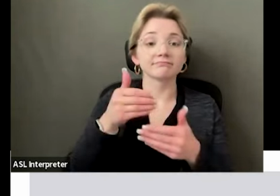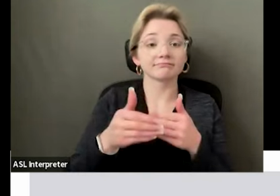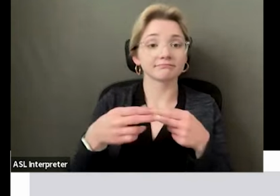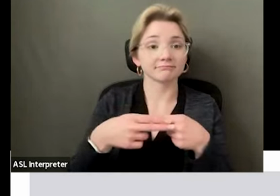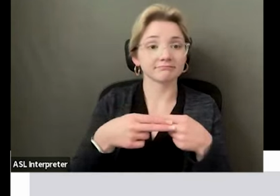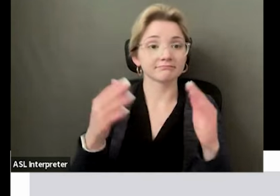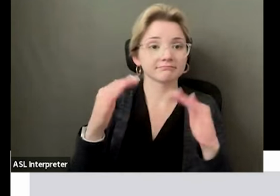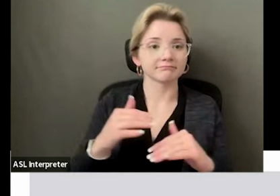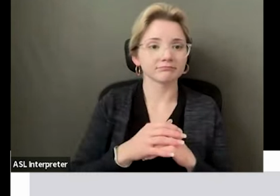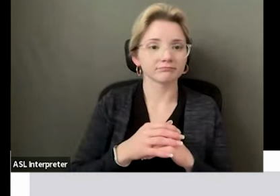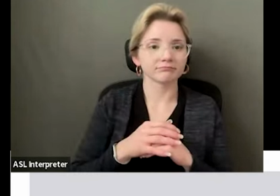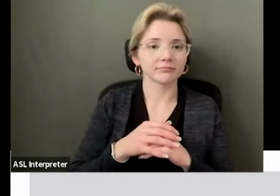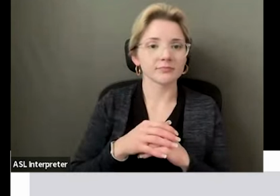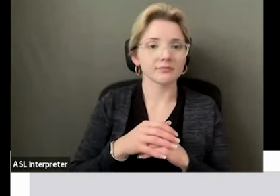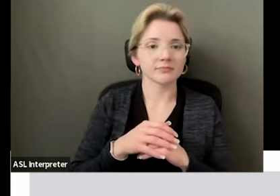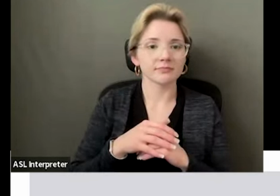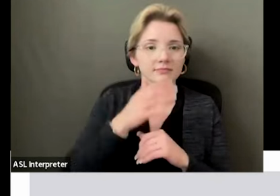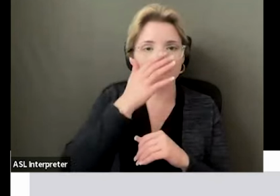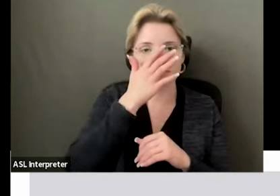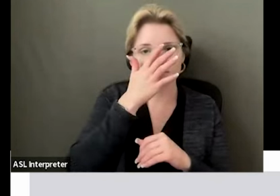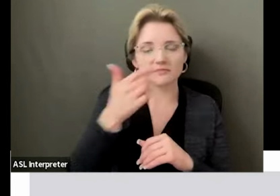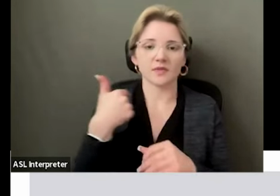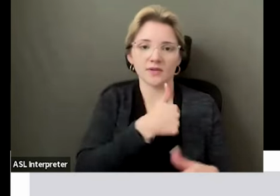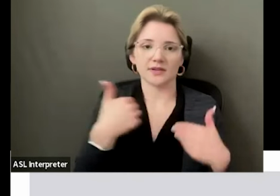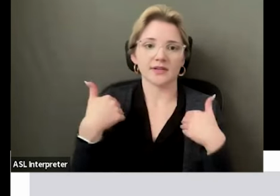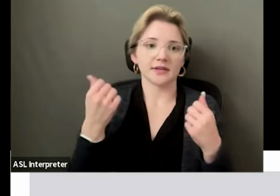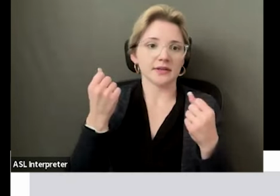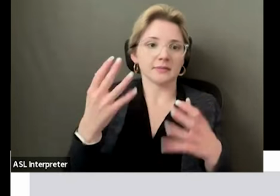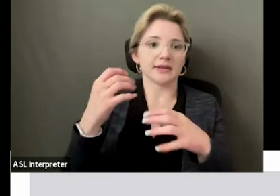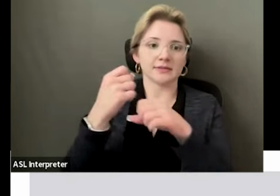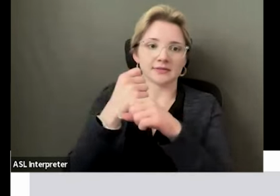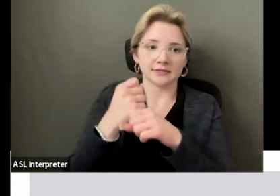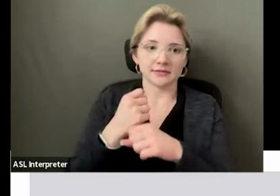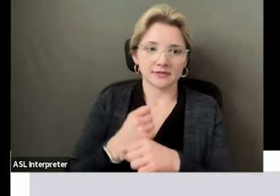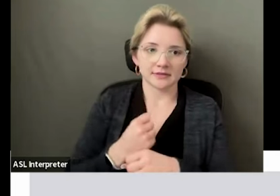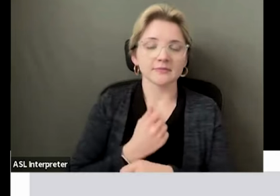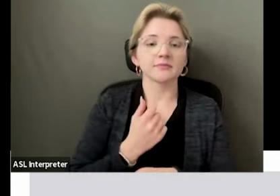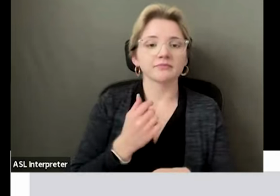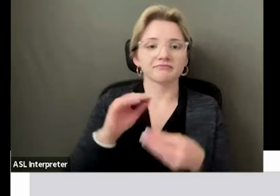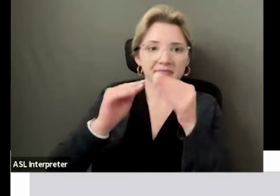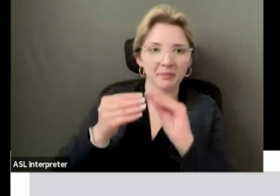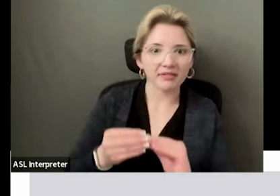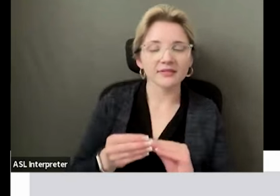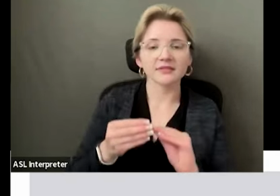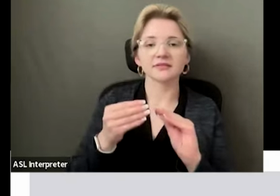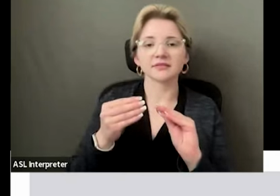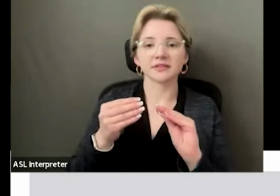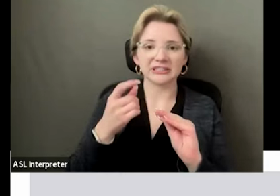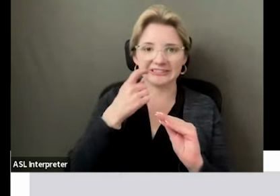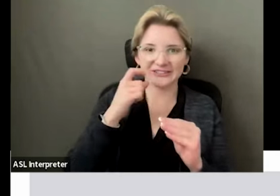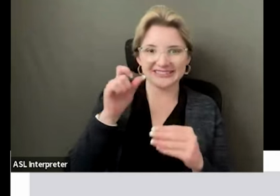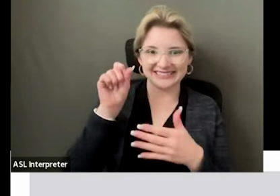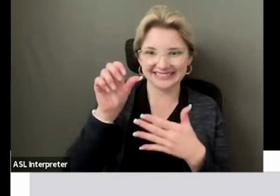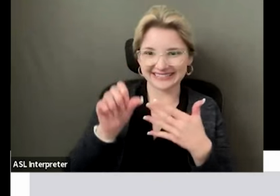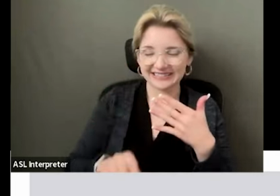Okay, so we lay out those statistics because while they are very challenging to see,